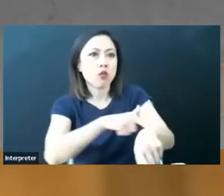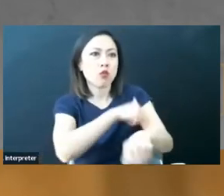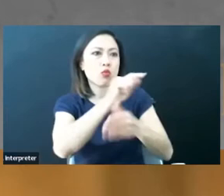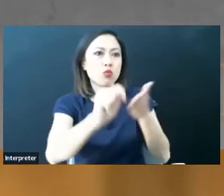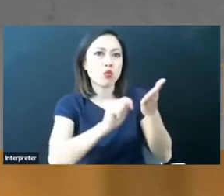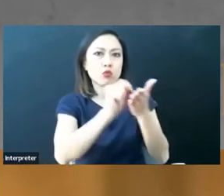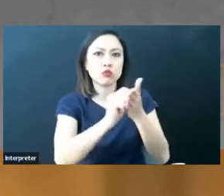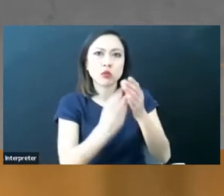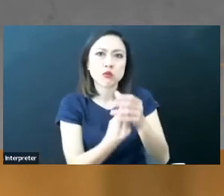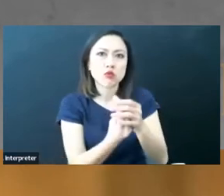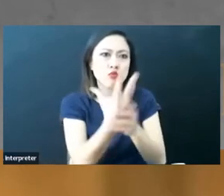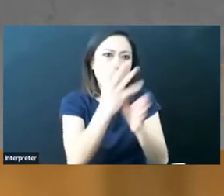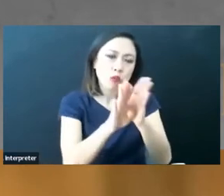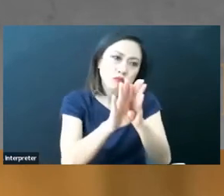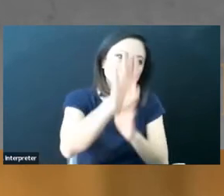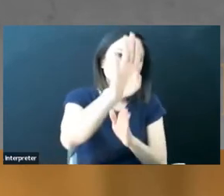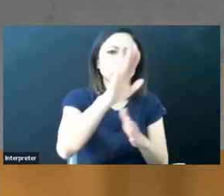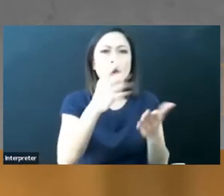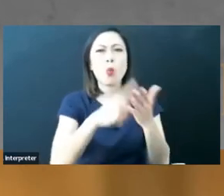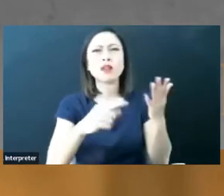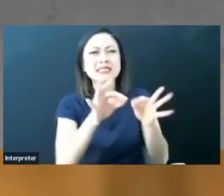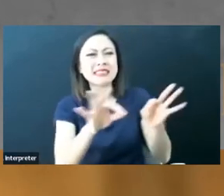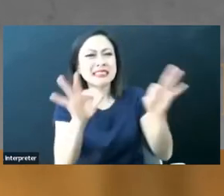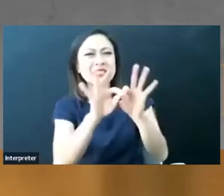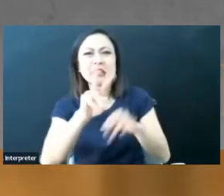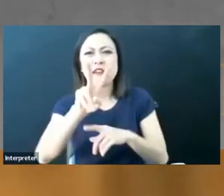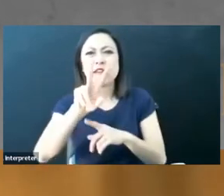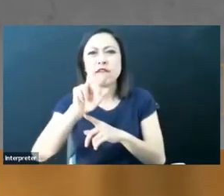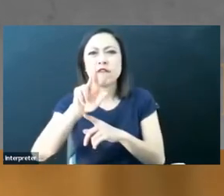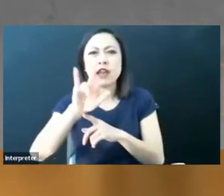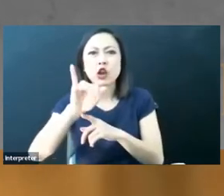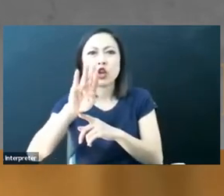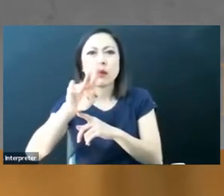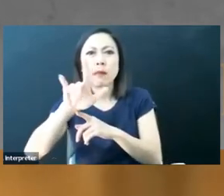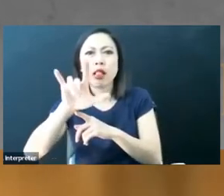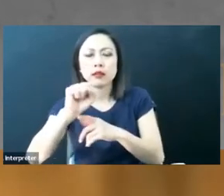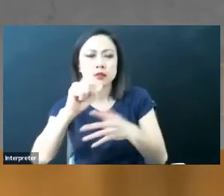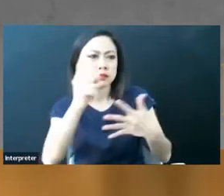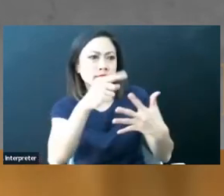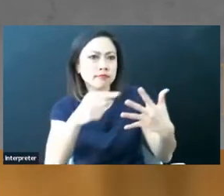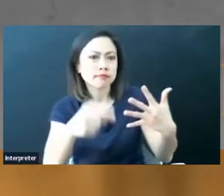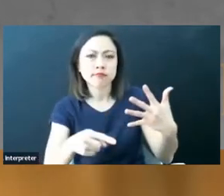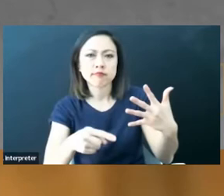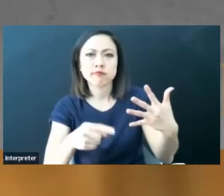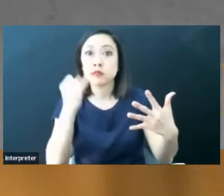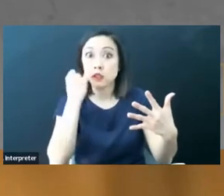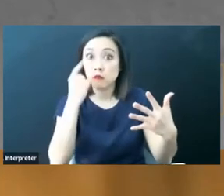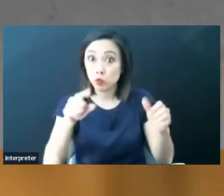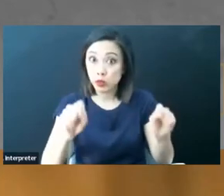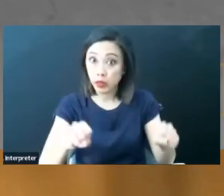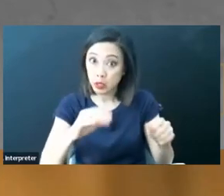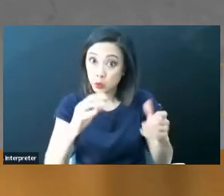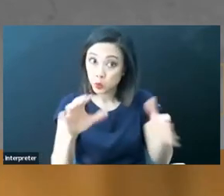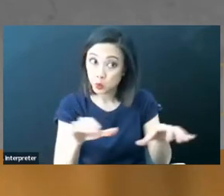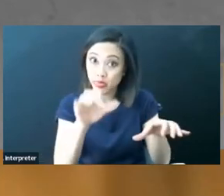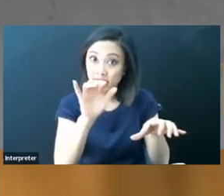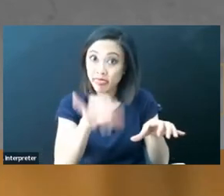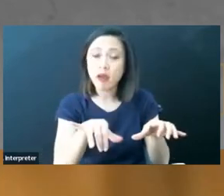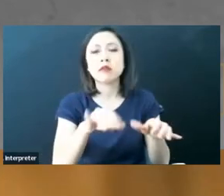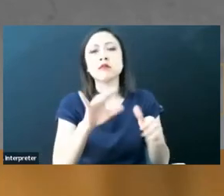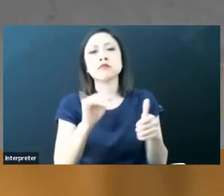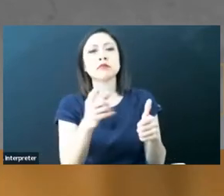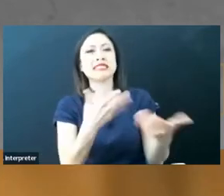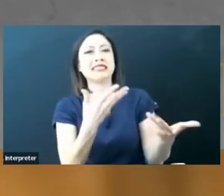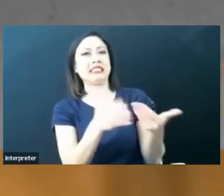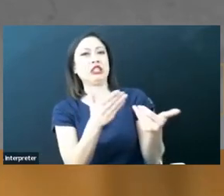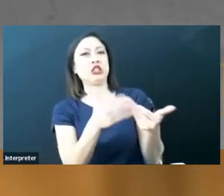key variables. And if you can anchor it in data, one, I find it's easier to drive the conversation. And two, you're coming from a position